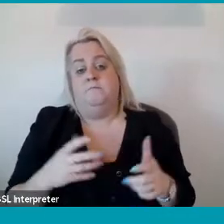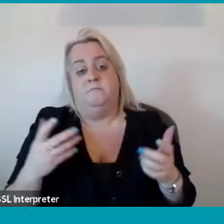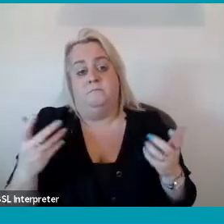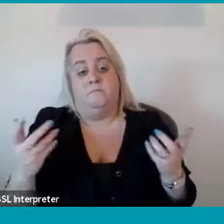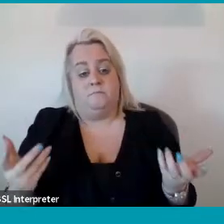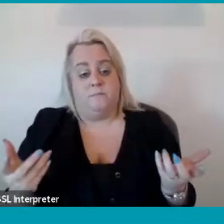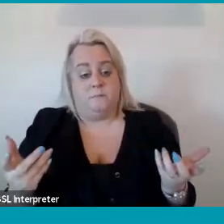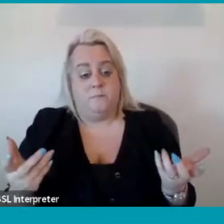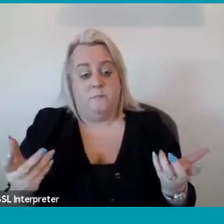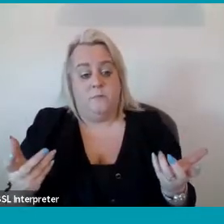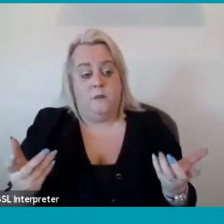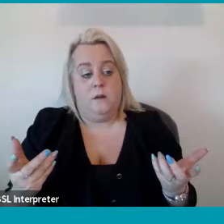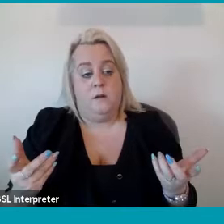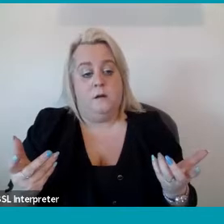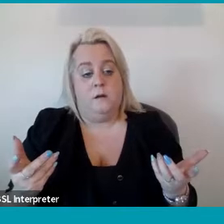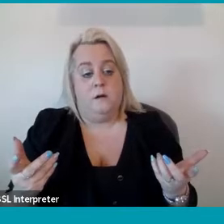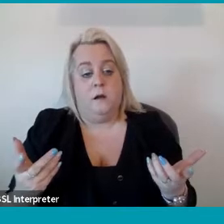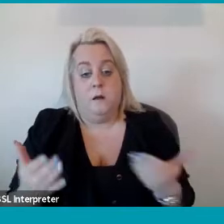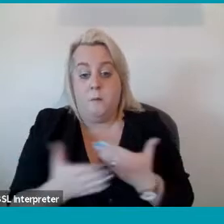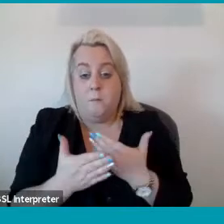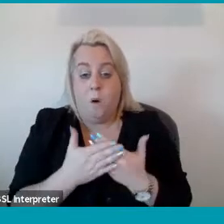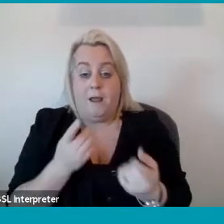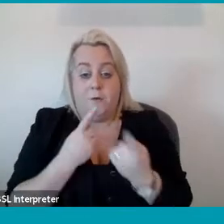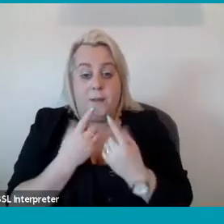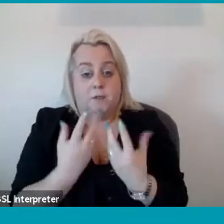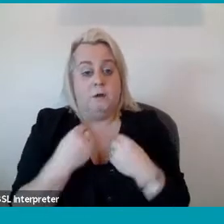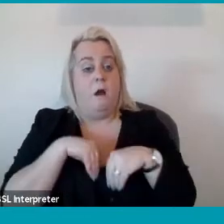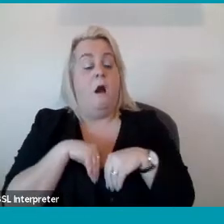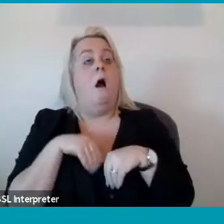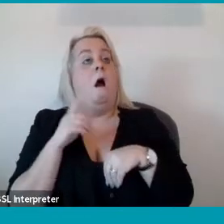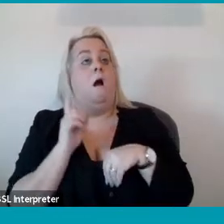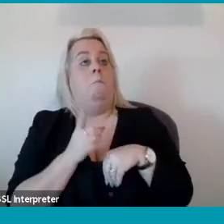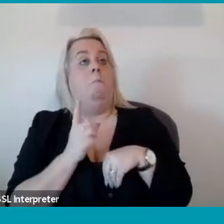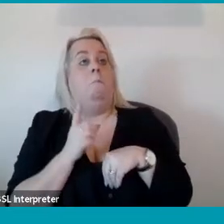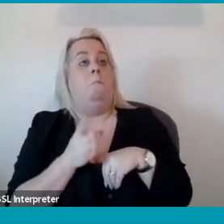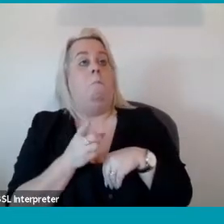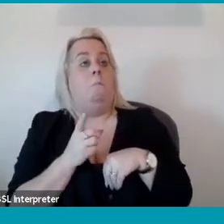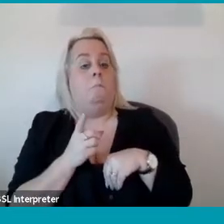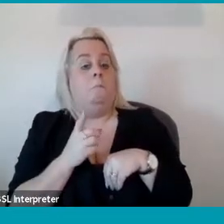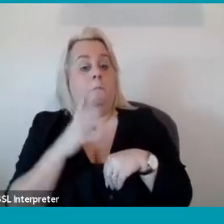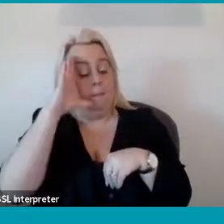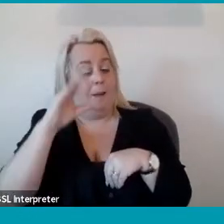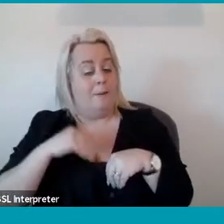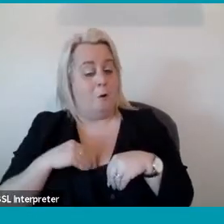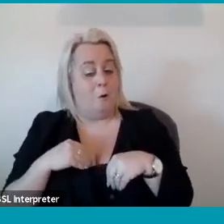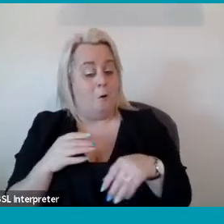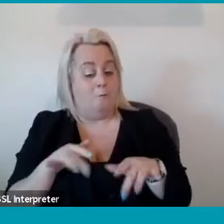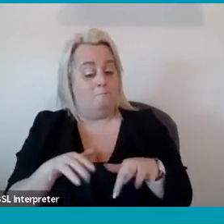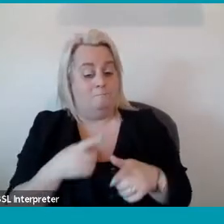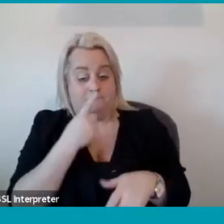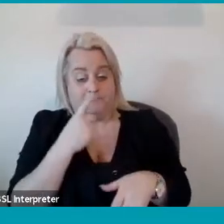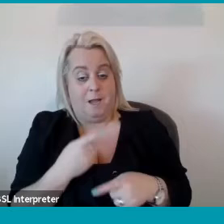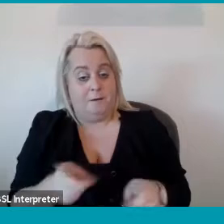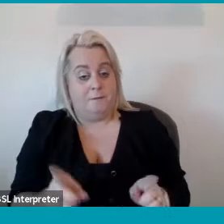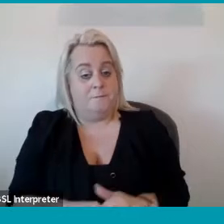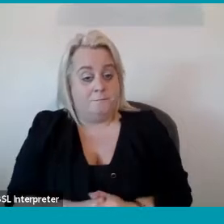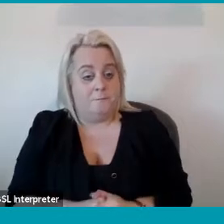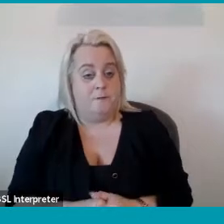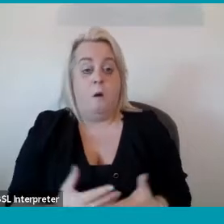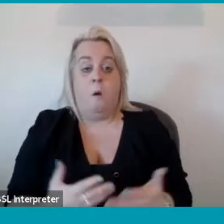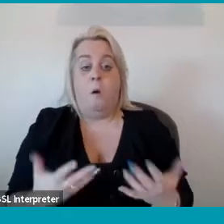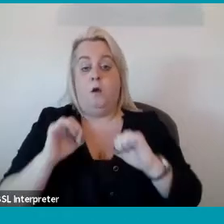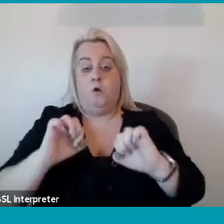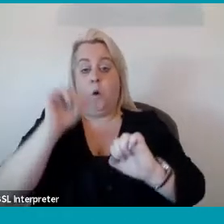actually make you think about disability slightly differently? It would be really interesting to hear any experiences that you have.